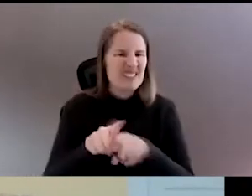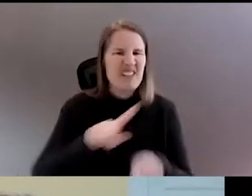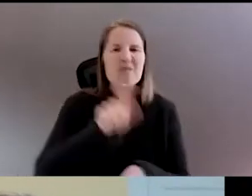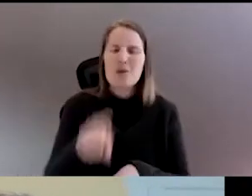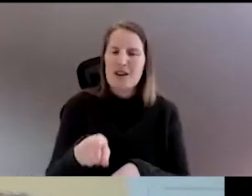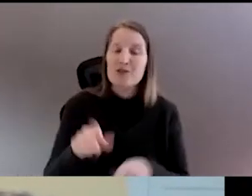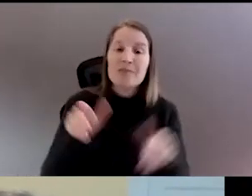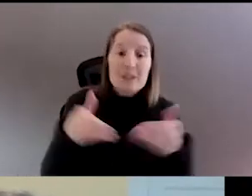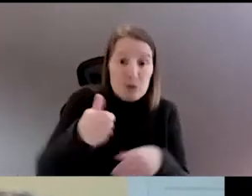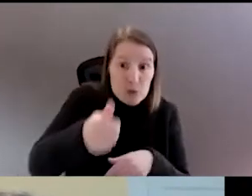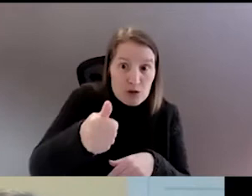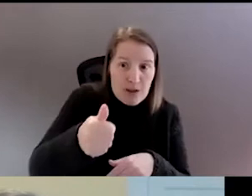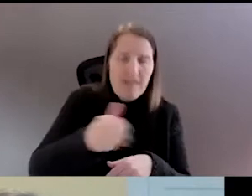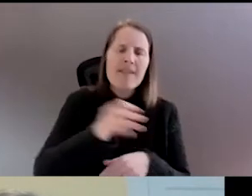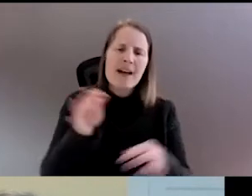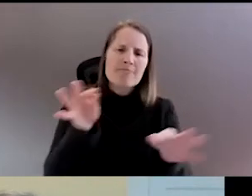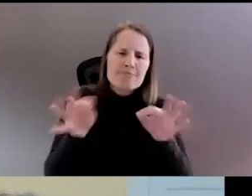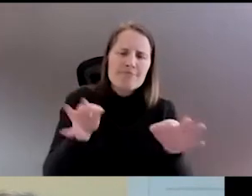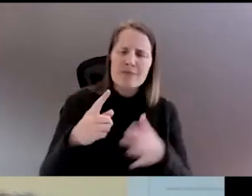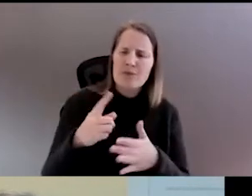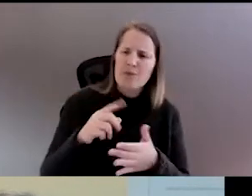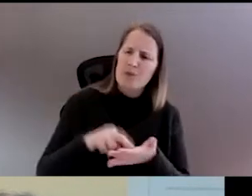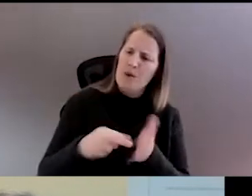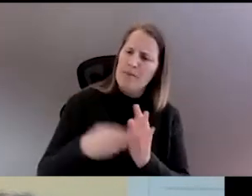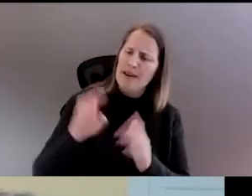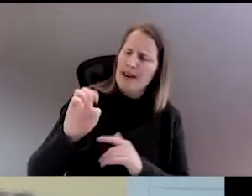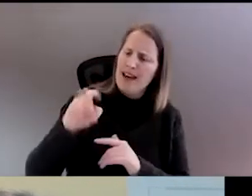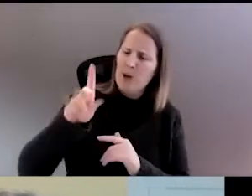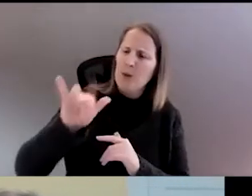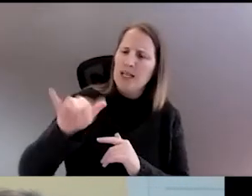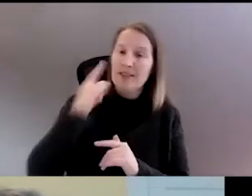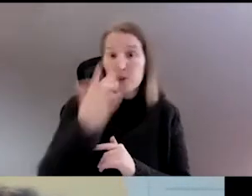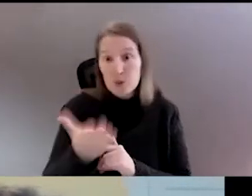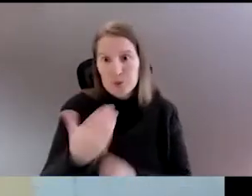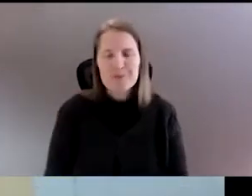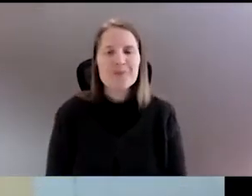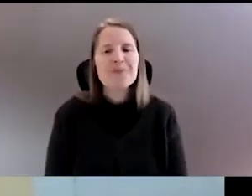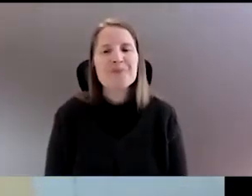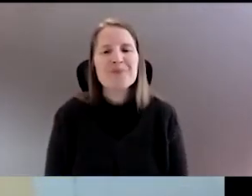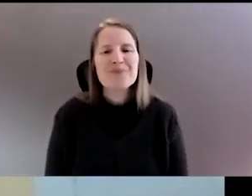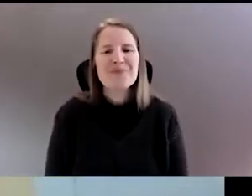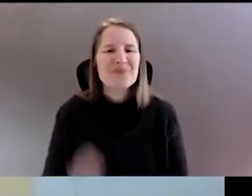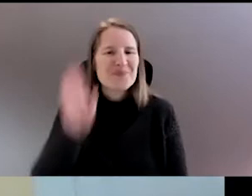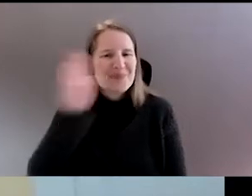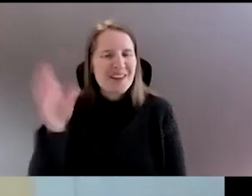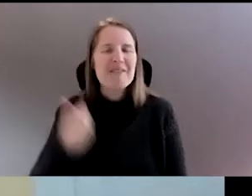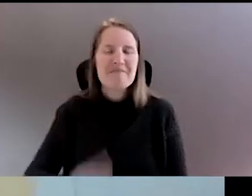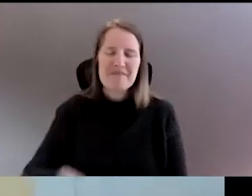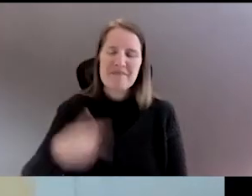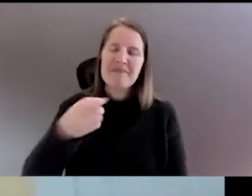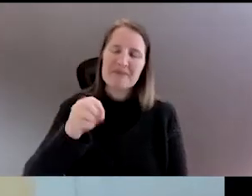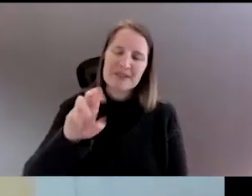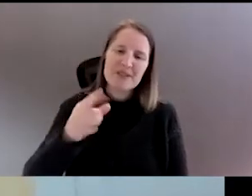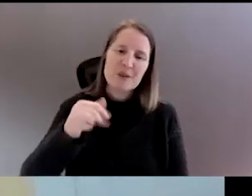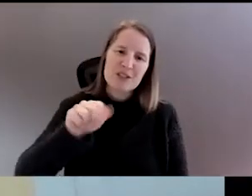yourself and then to share with us what equity means to you. Hi, I'm Georgina Peacock. I'm the Director for the Division